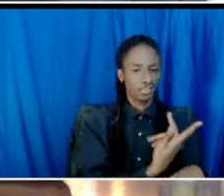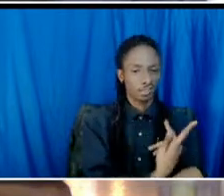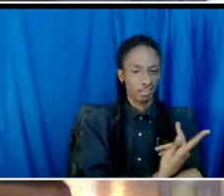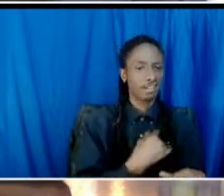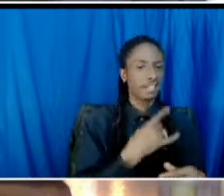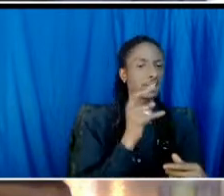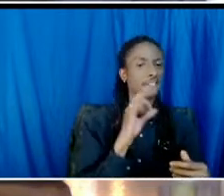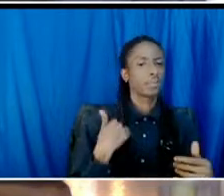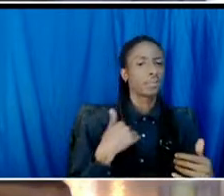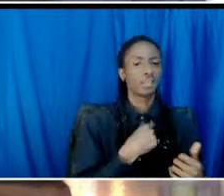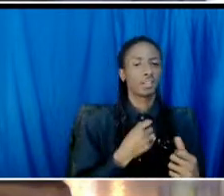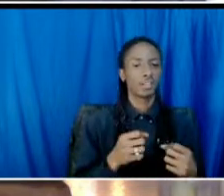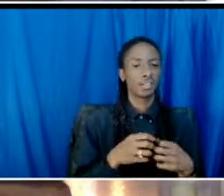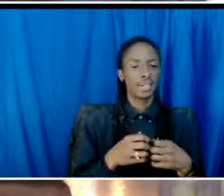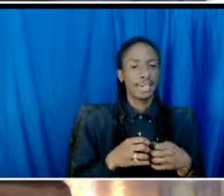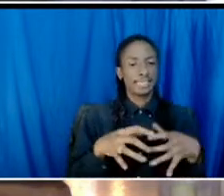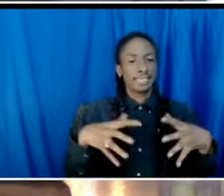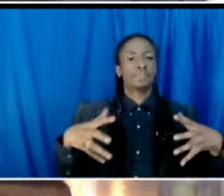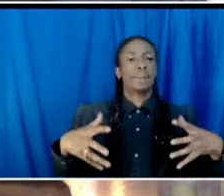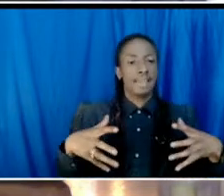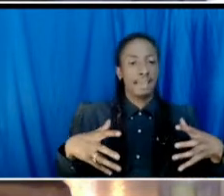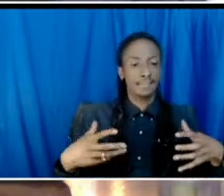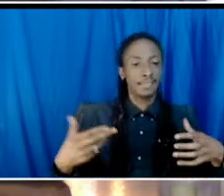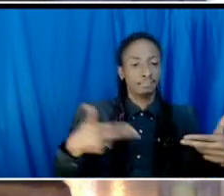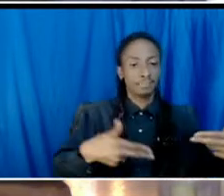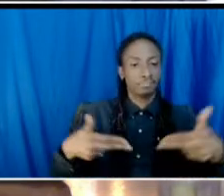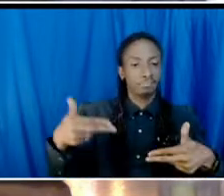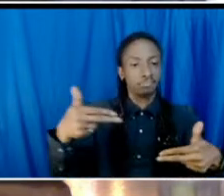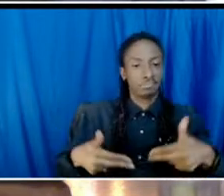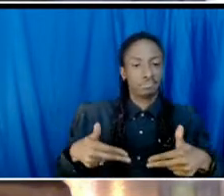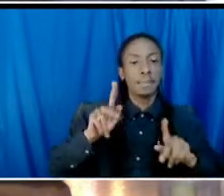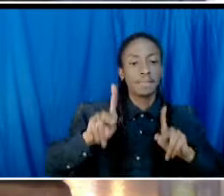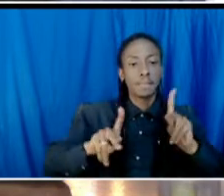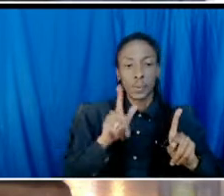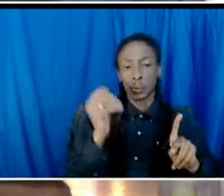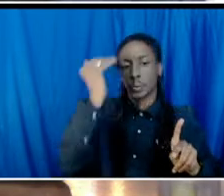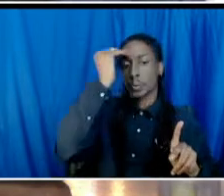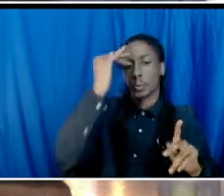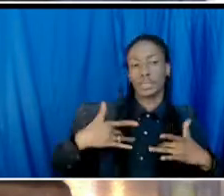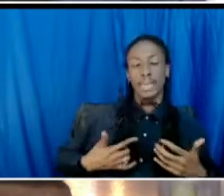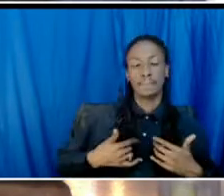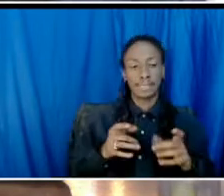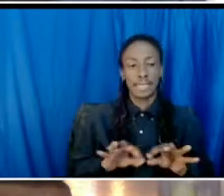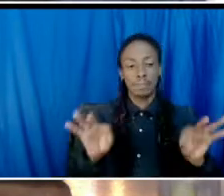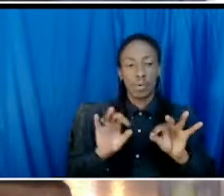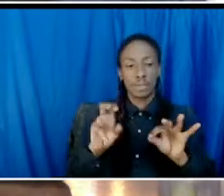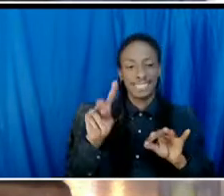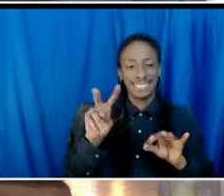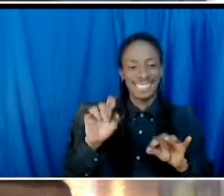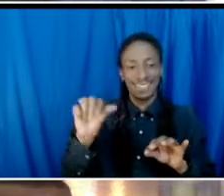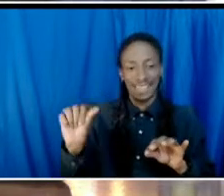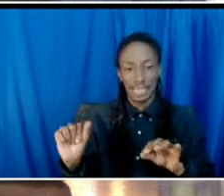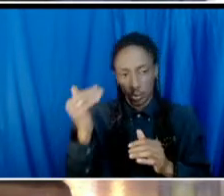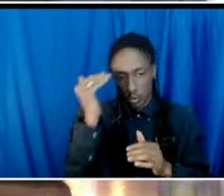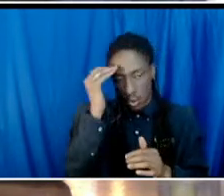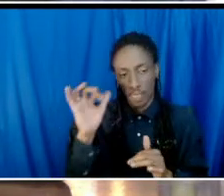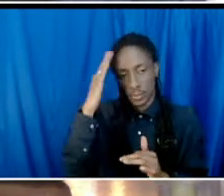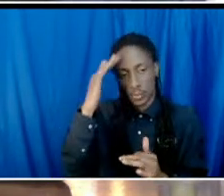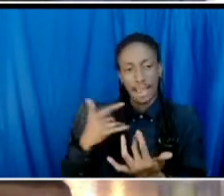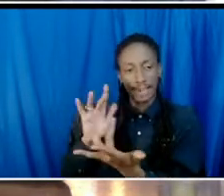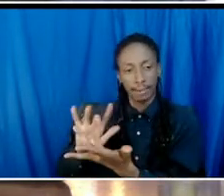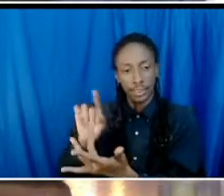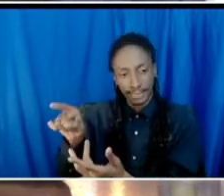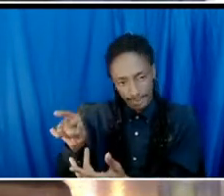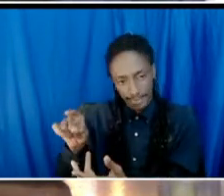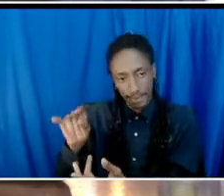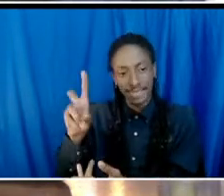the circle of people who knew what was going on. It was very important that Steve Engel know, and that's why I reached out to Steve on December 28th,